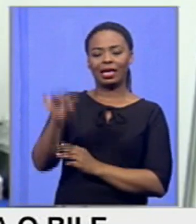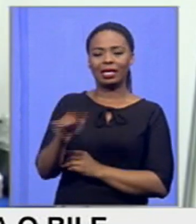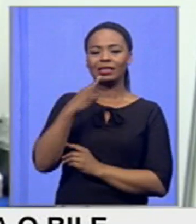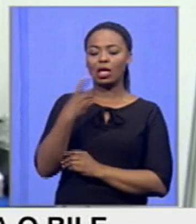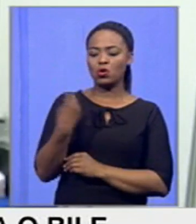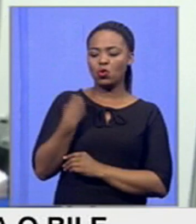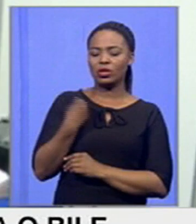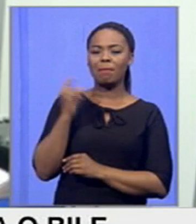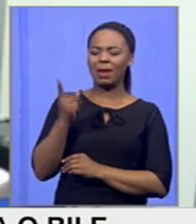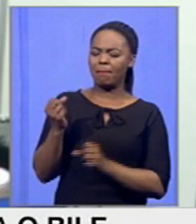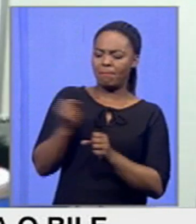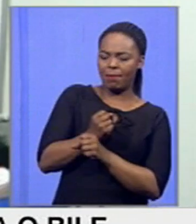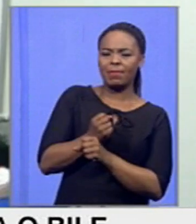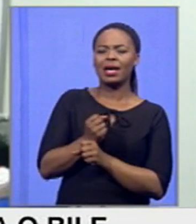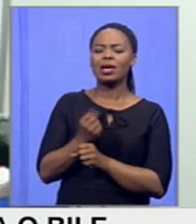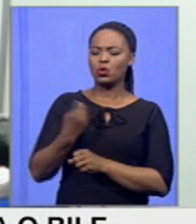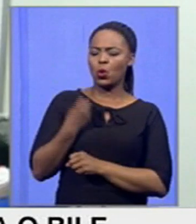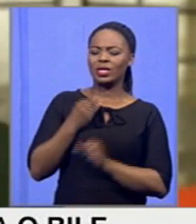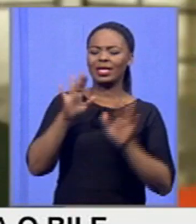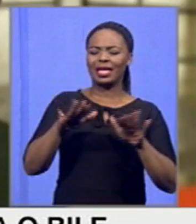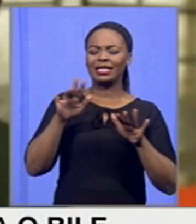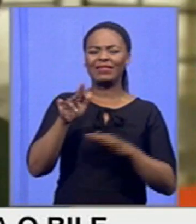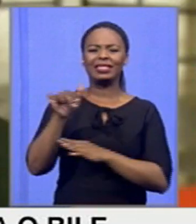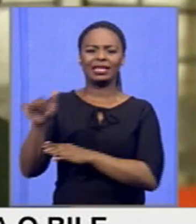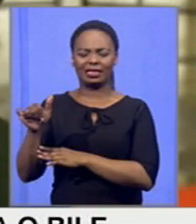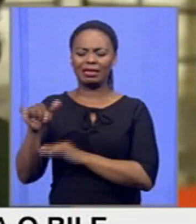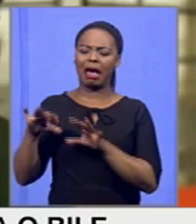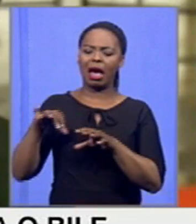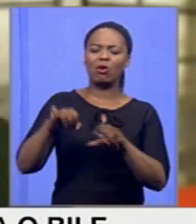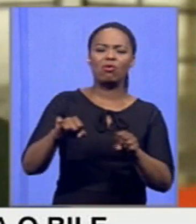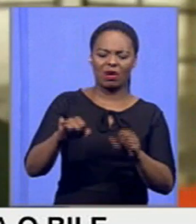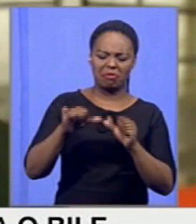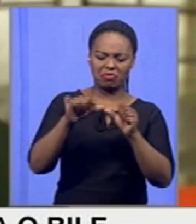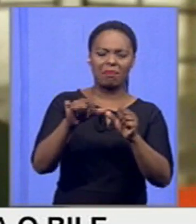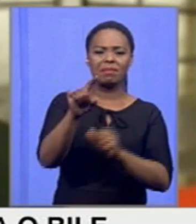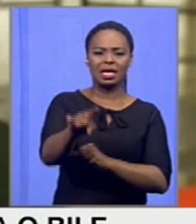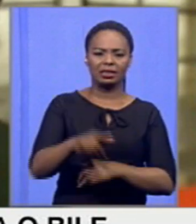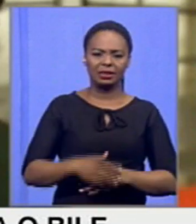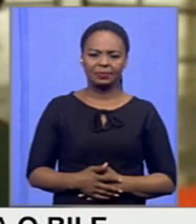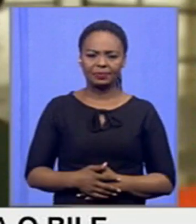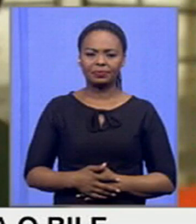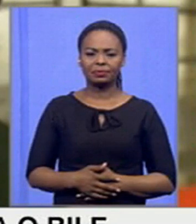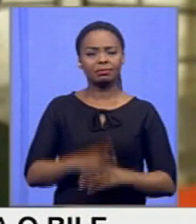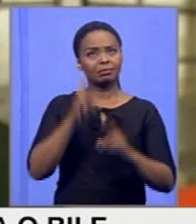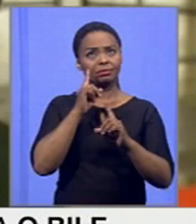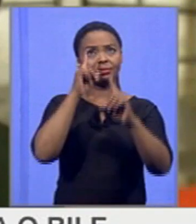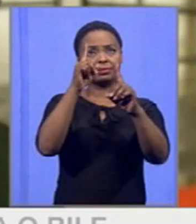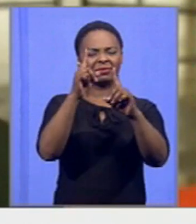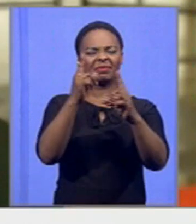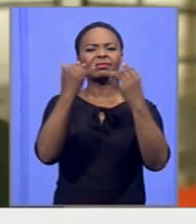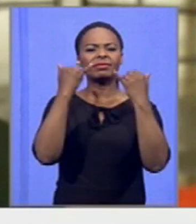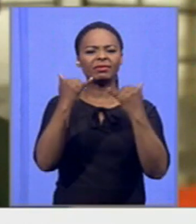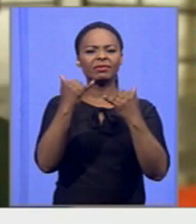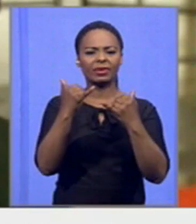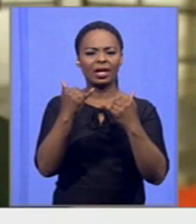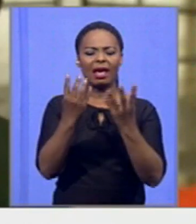ba 1976 ba felletseng teng. What's different now is that we have been deliberate and intentional about having